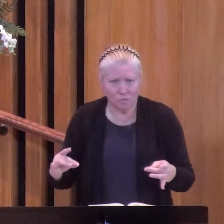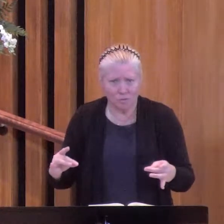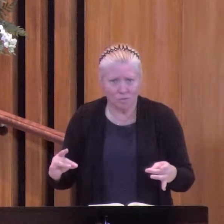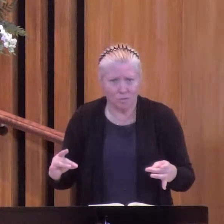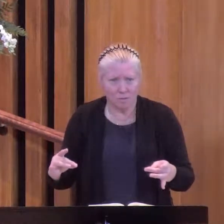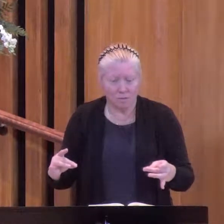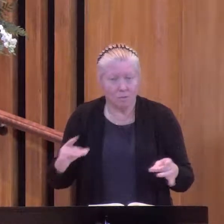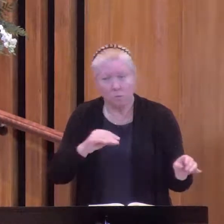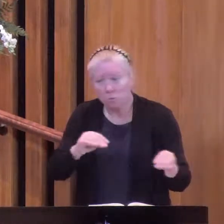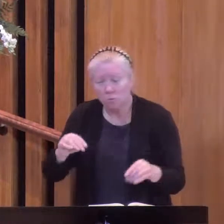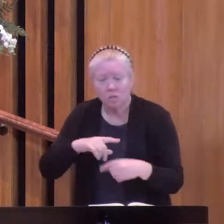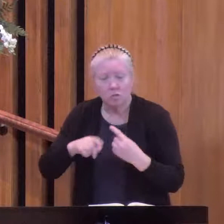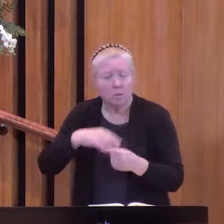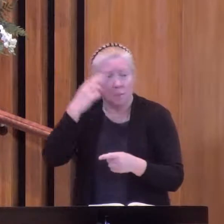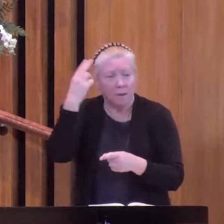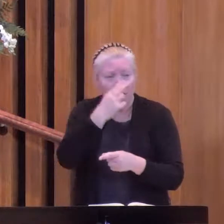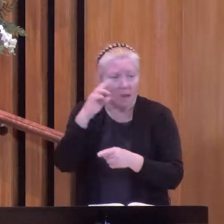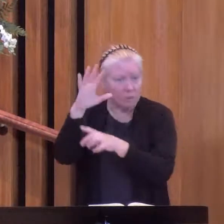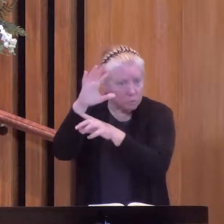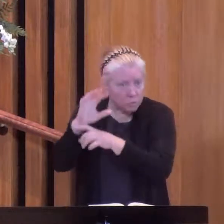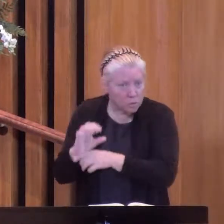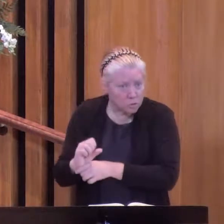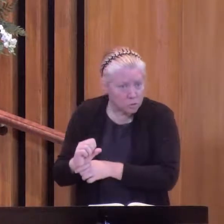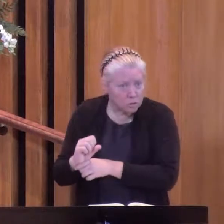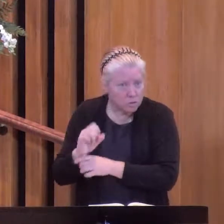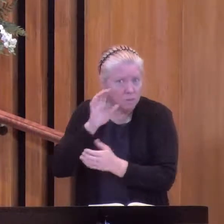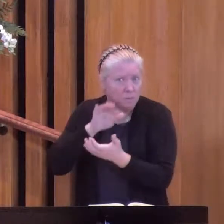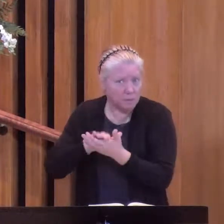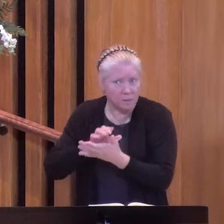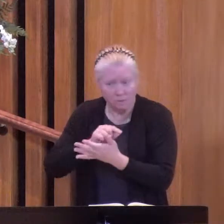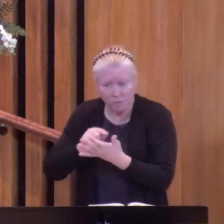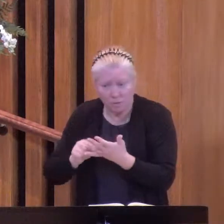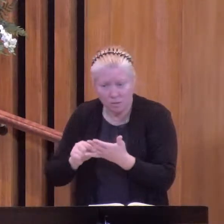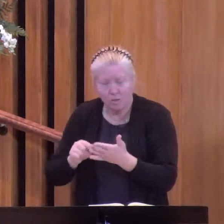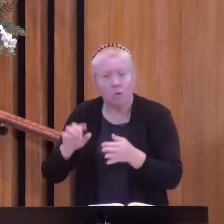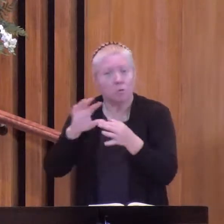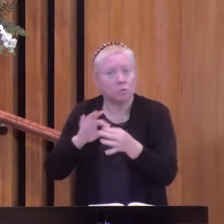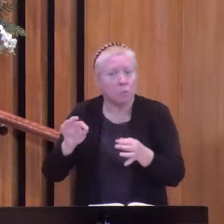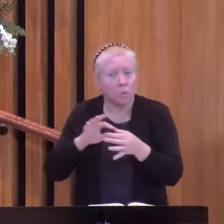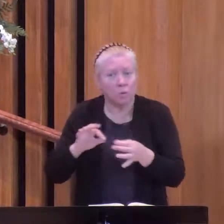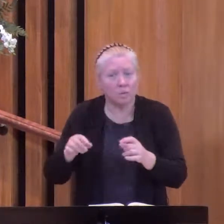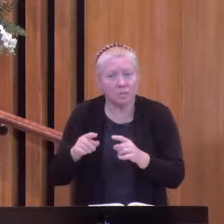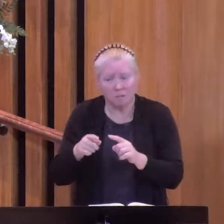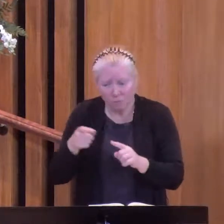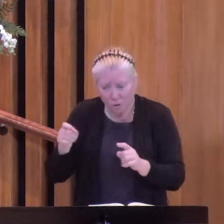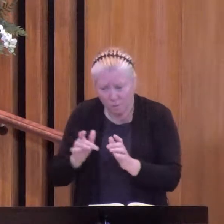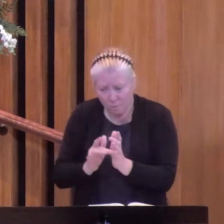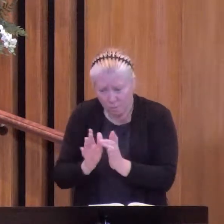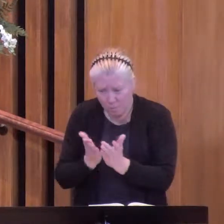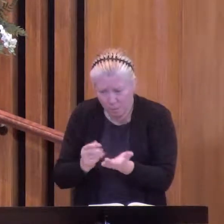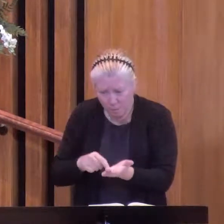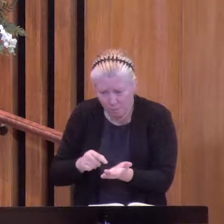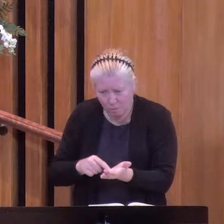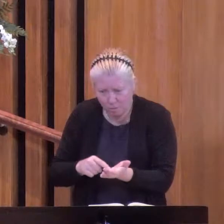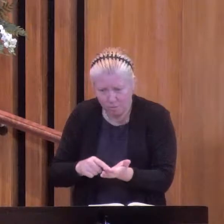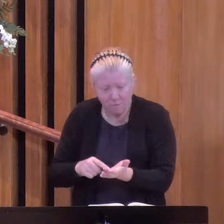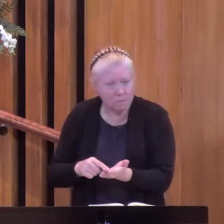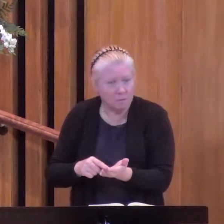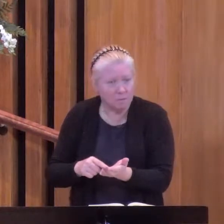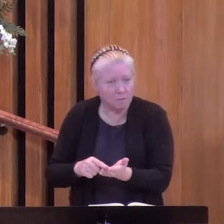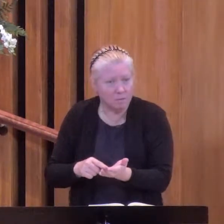tradition, the story of the scriptures as we interpret them as a community of faith. We